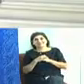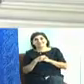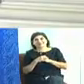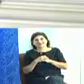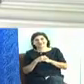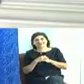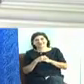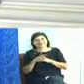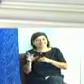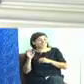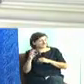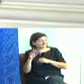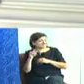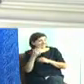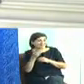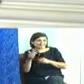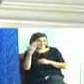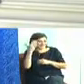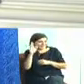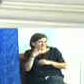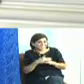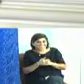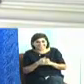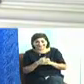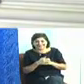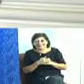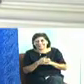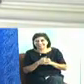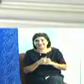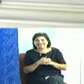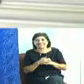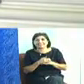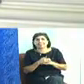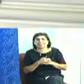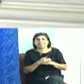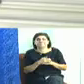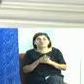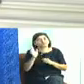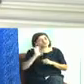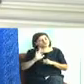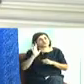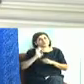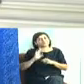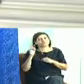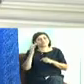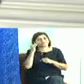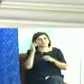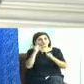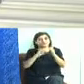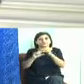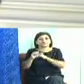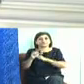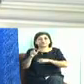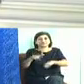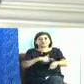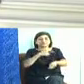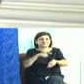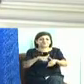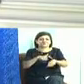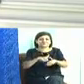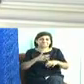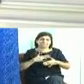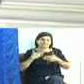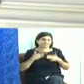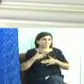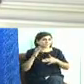find out things you didn't even know. We do go back quite a ways, and it is a joy to be here with